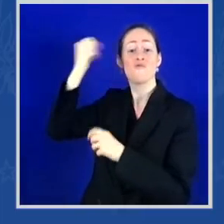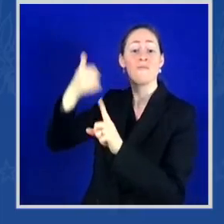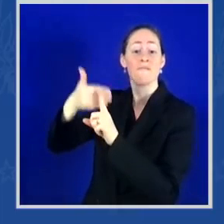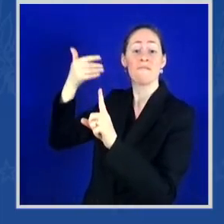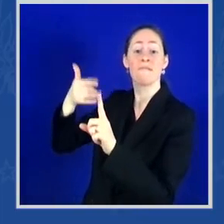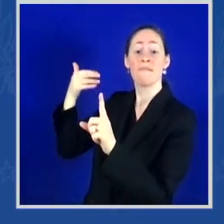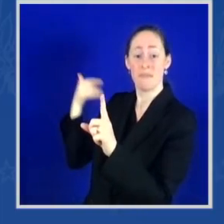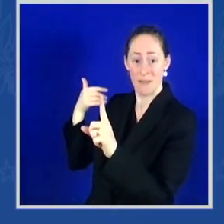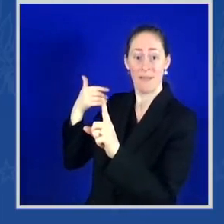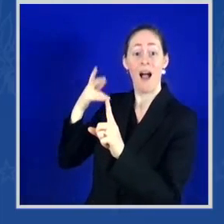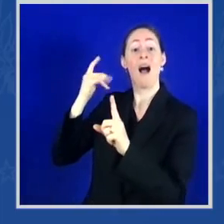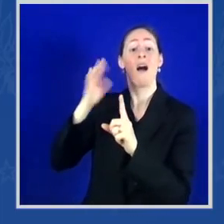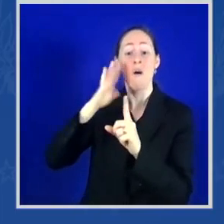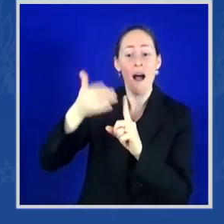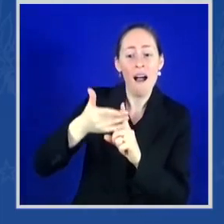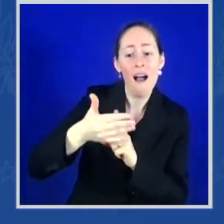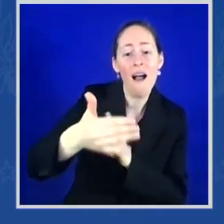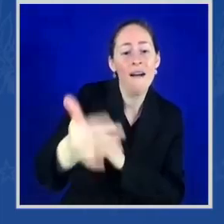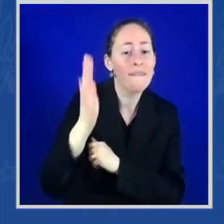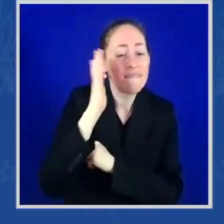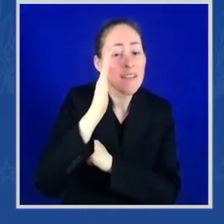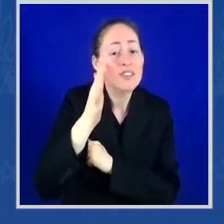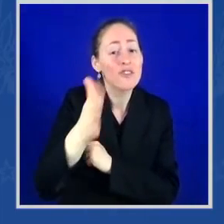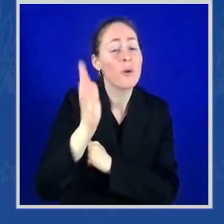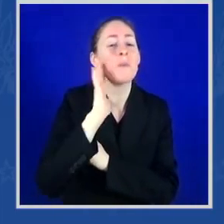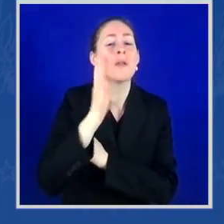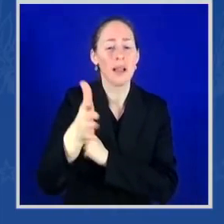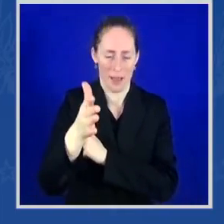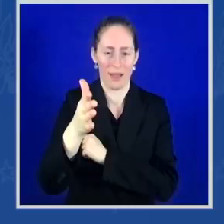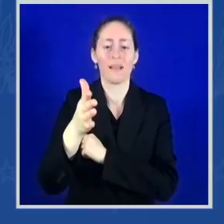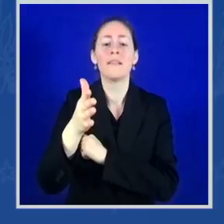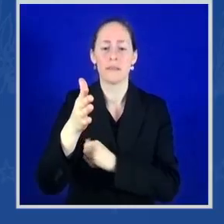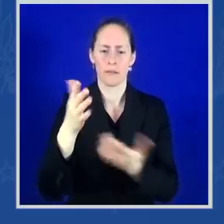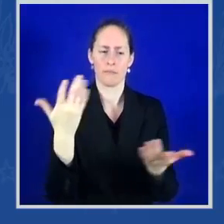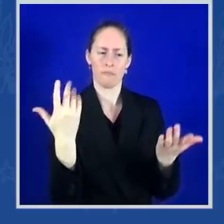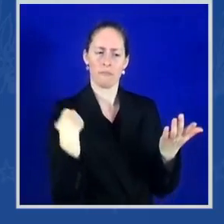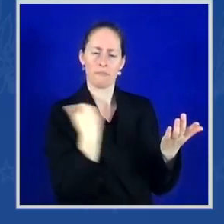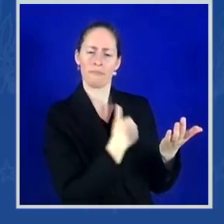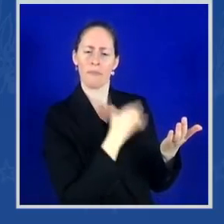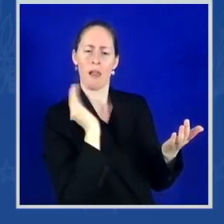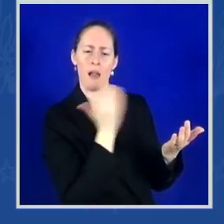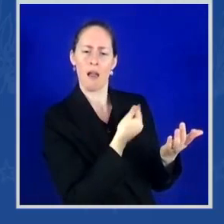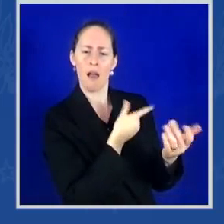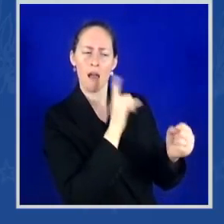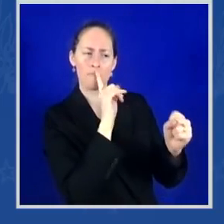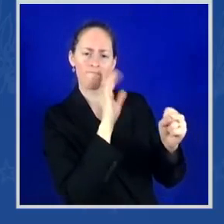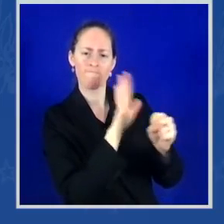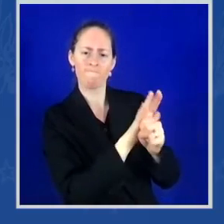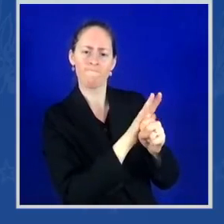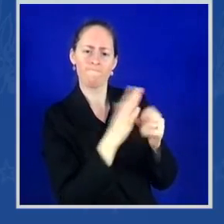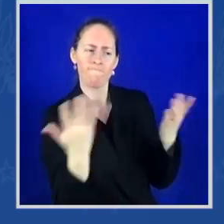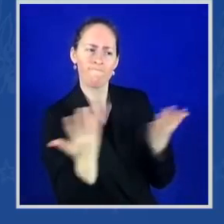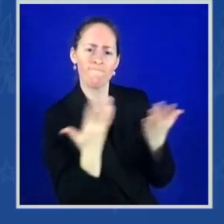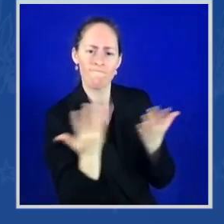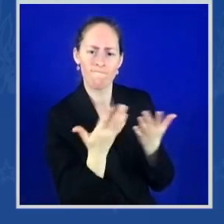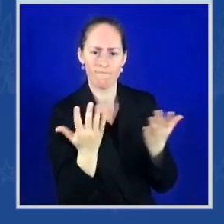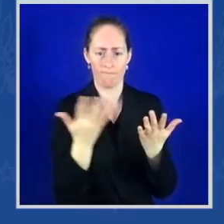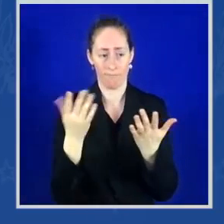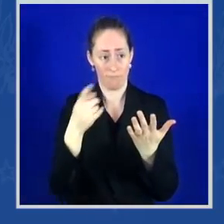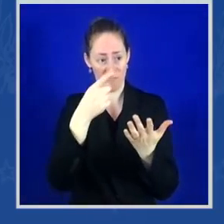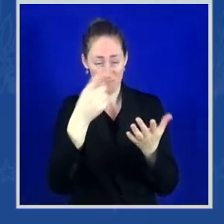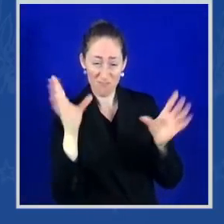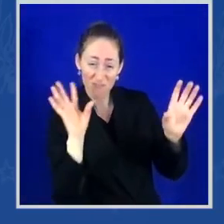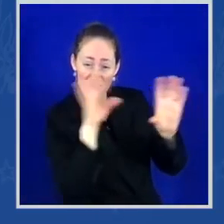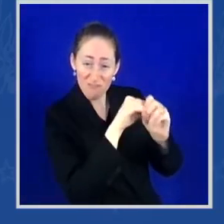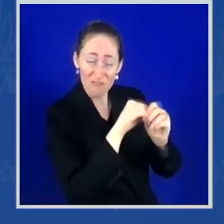That creed holds that the ideals that inspire people to service and that fill us with